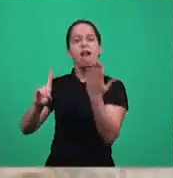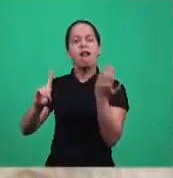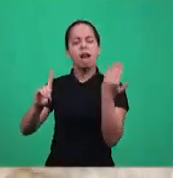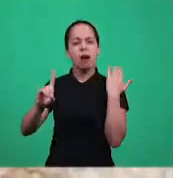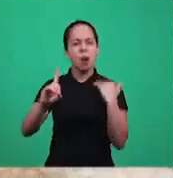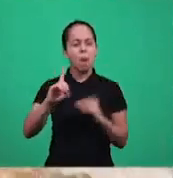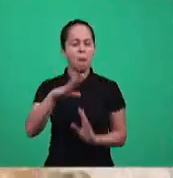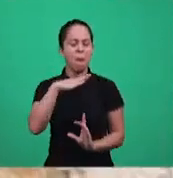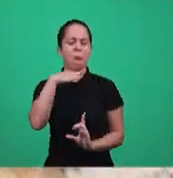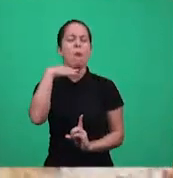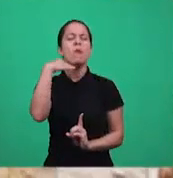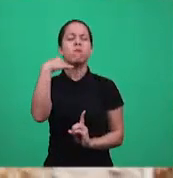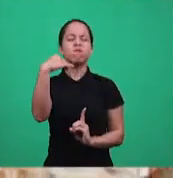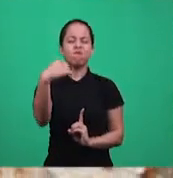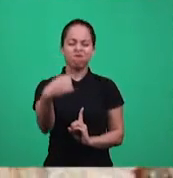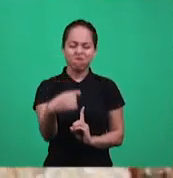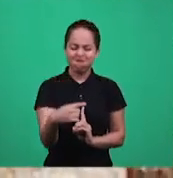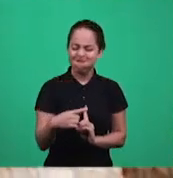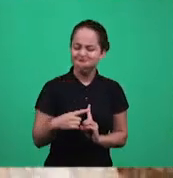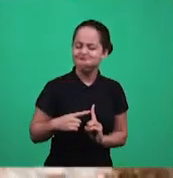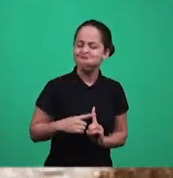that died upon the cross,